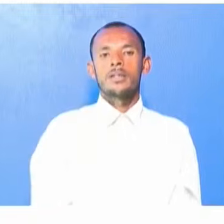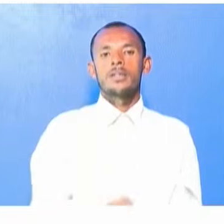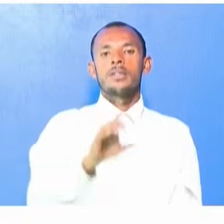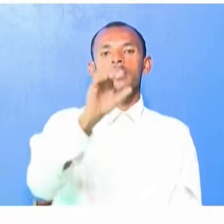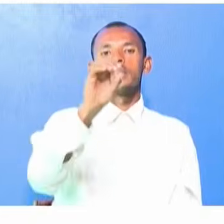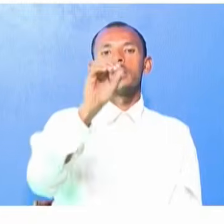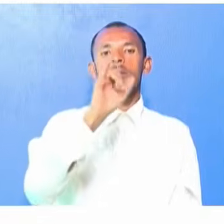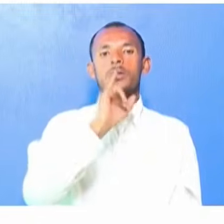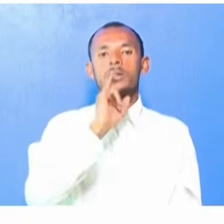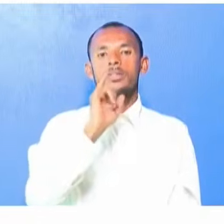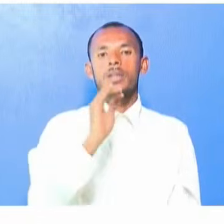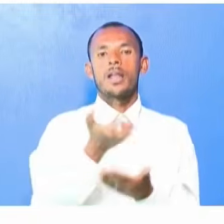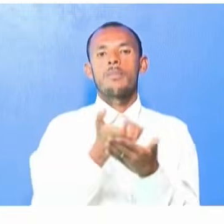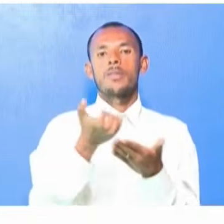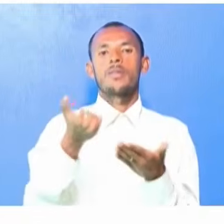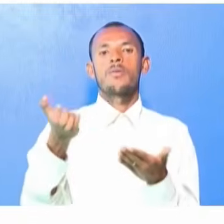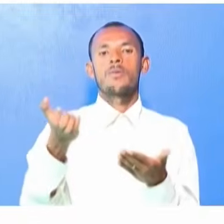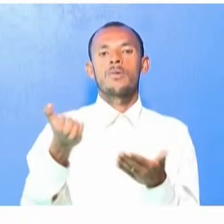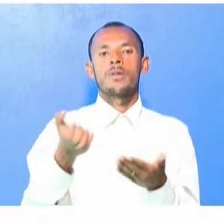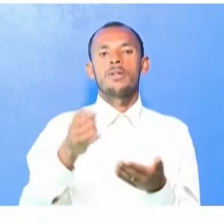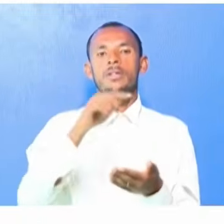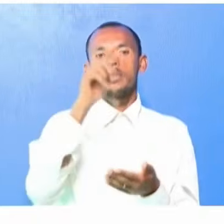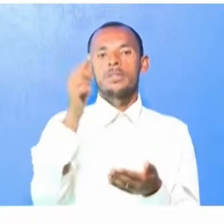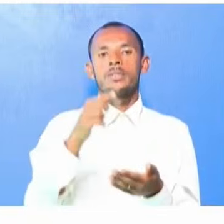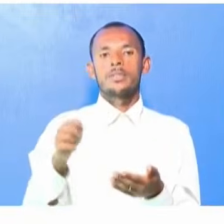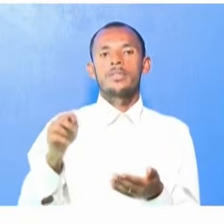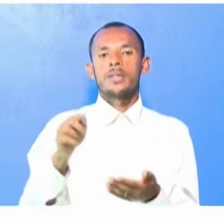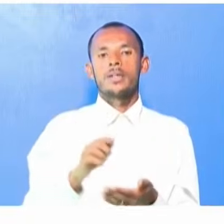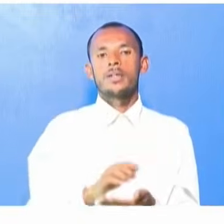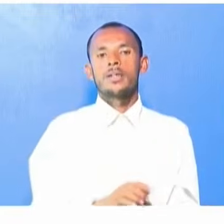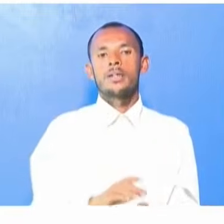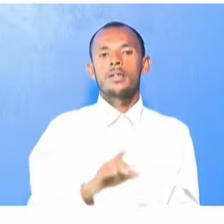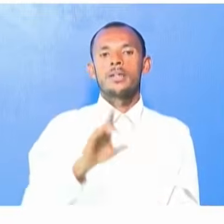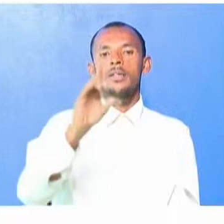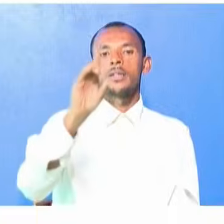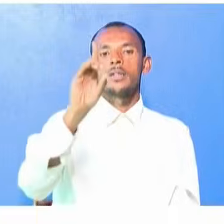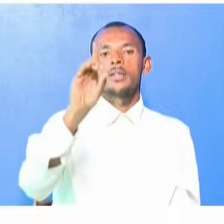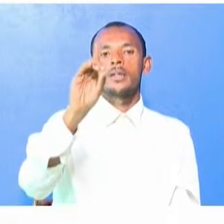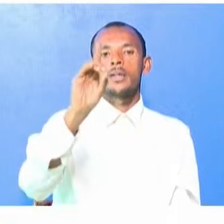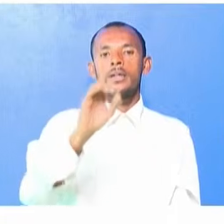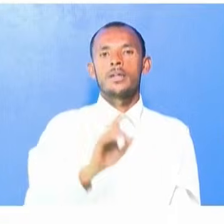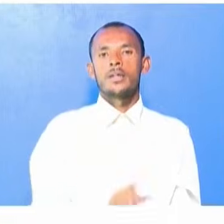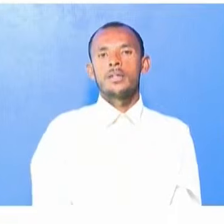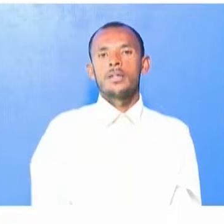0 is element of Z. And D,